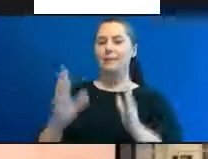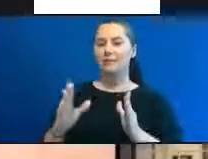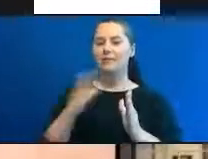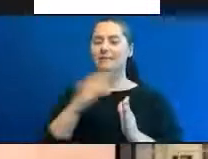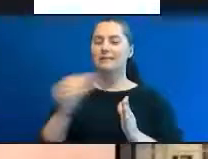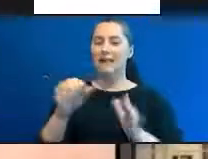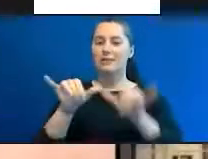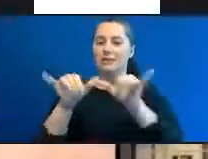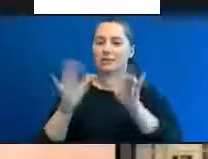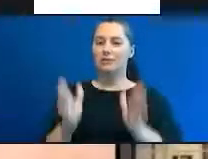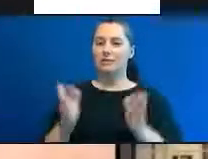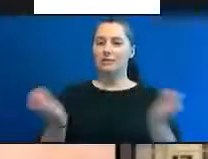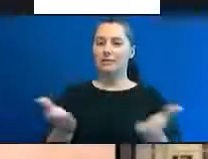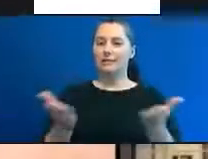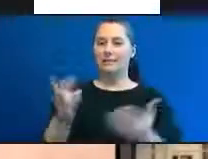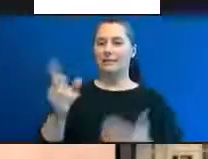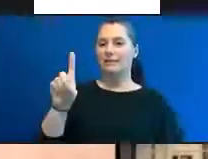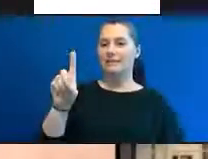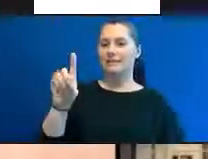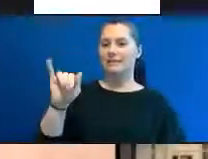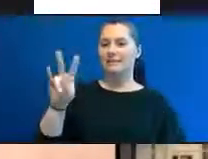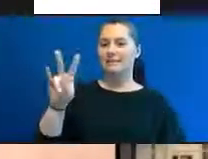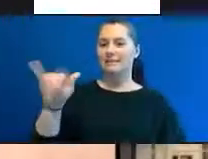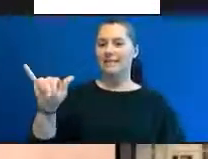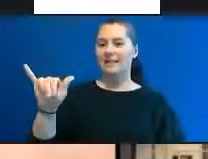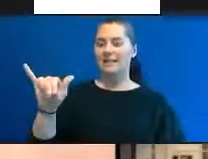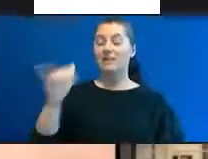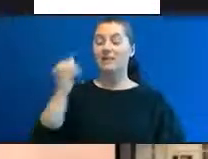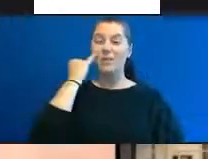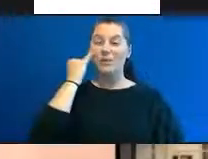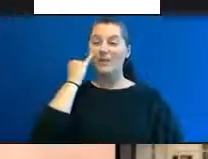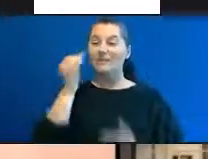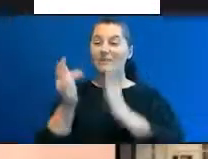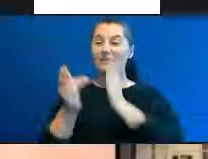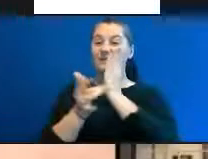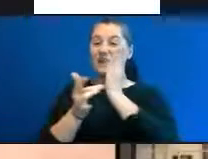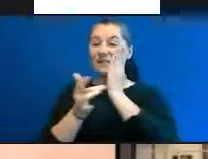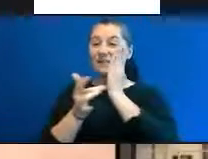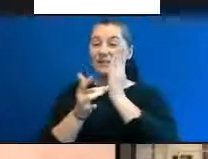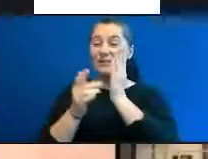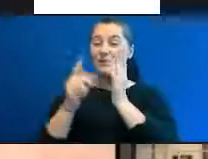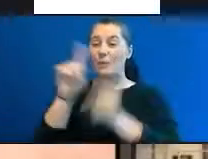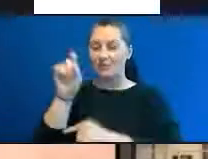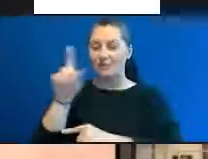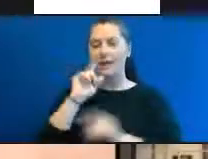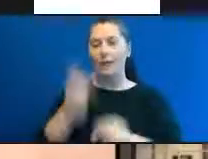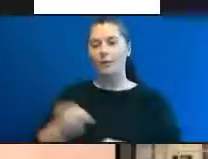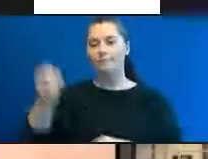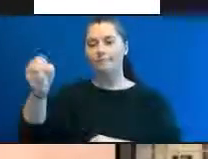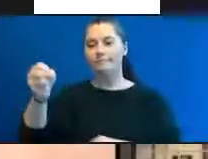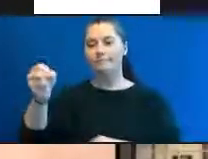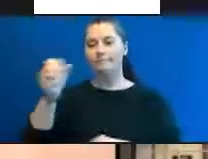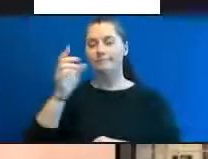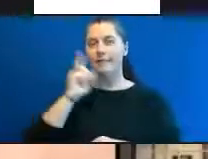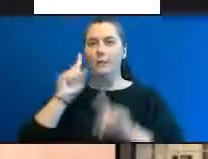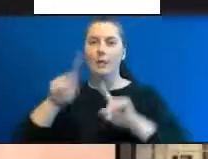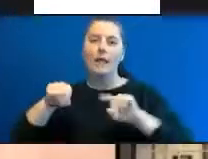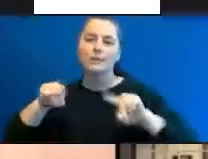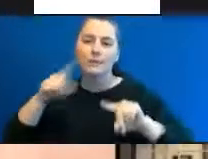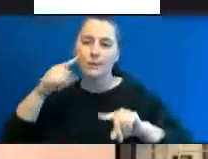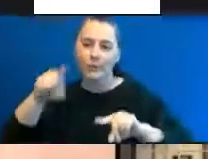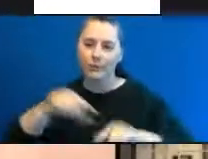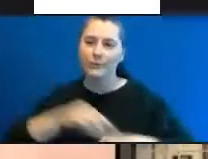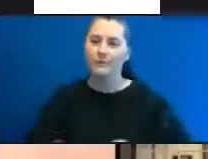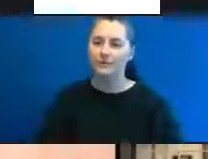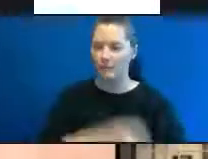DIVVY. And so on some of the technical questions or anything like that, I'm going to bring Zach in here as well. You can see him on our panel